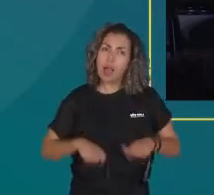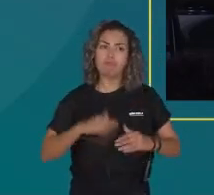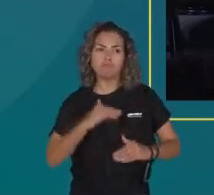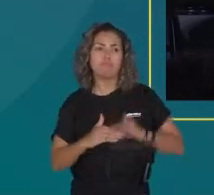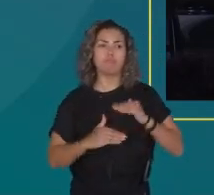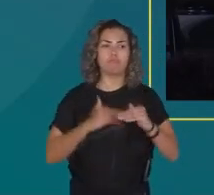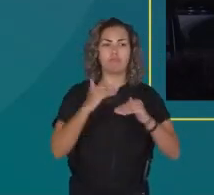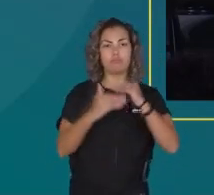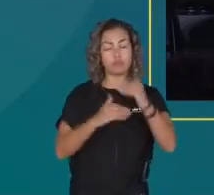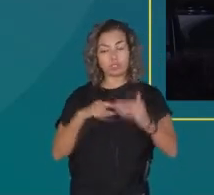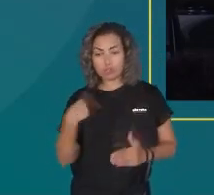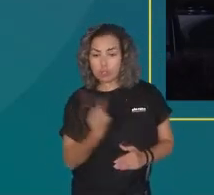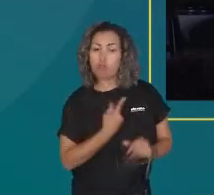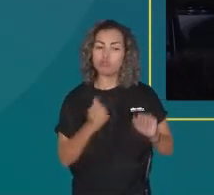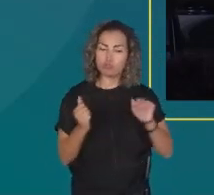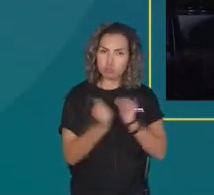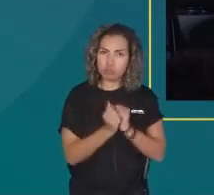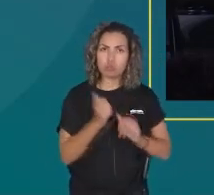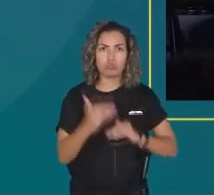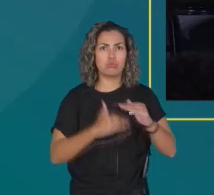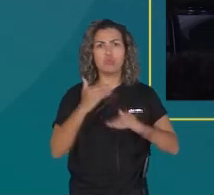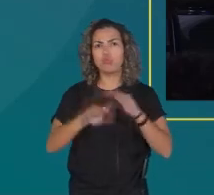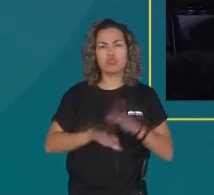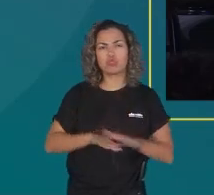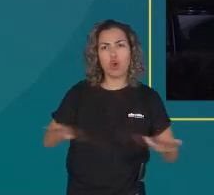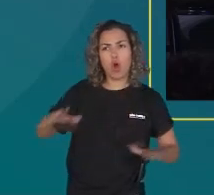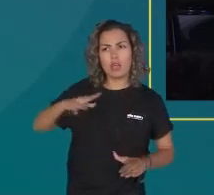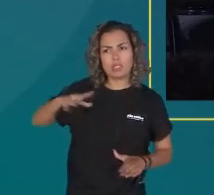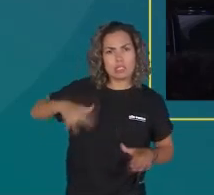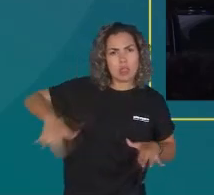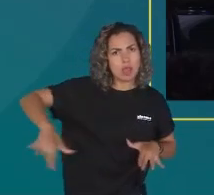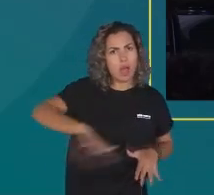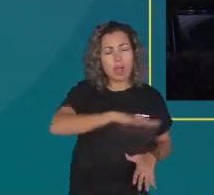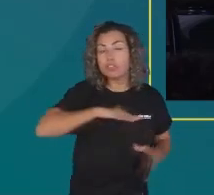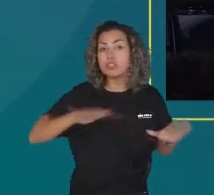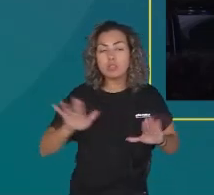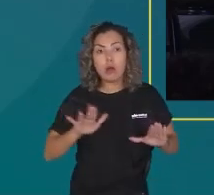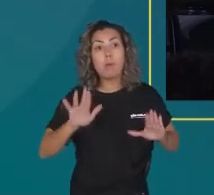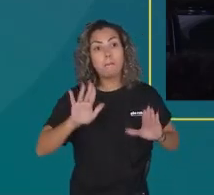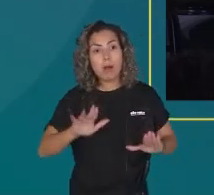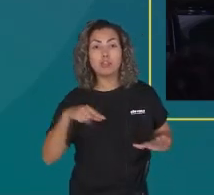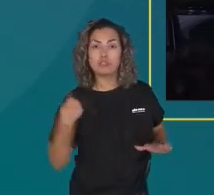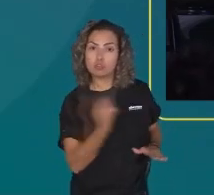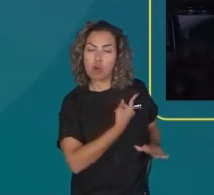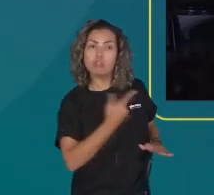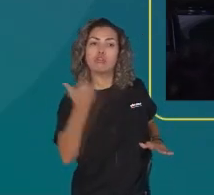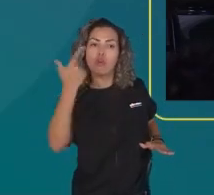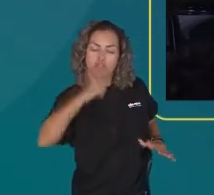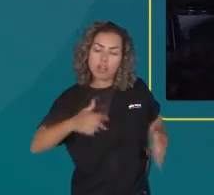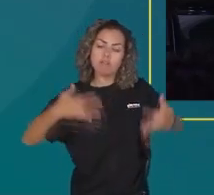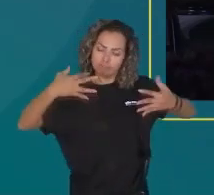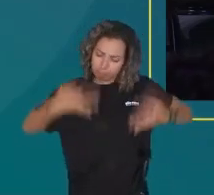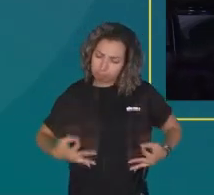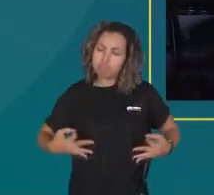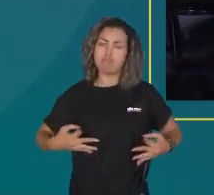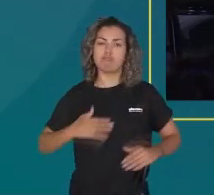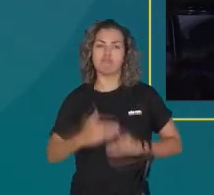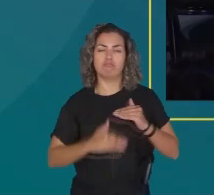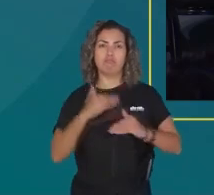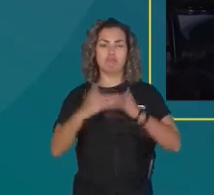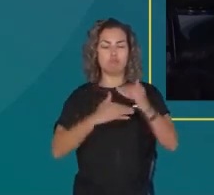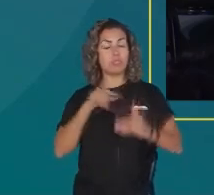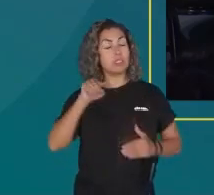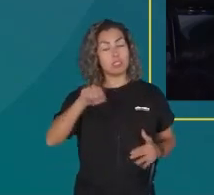as a, not only as a city, but as a civilization. And this is what I take. I'm very optimistic and I've seen it. But we need a little